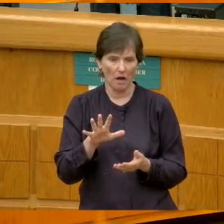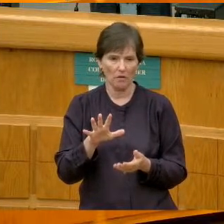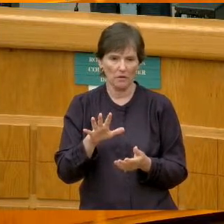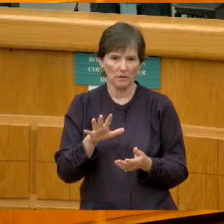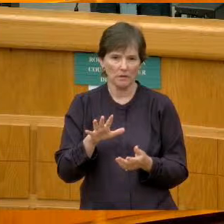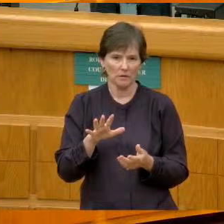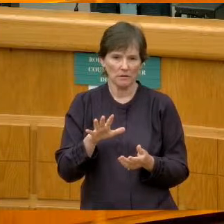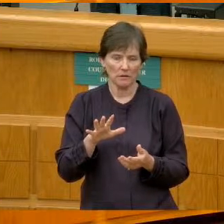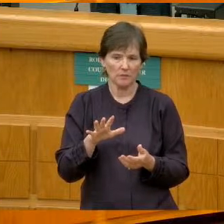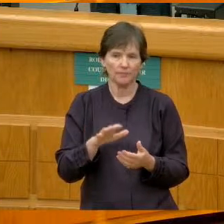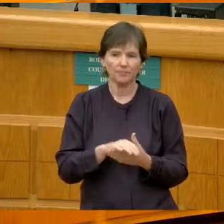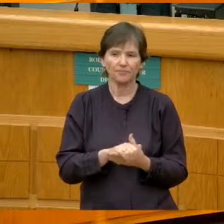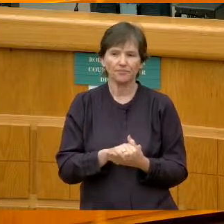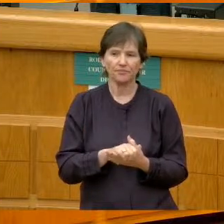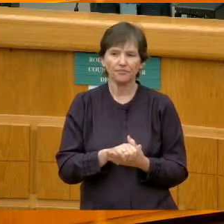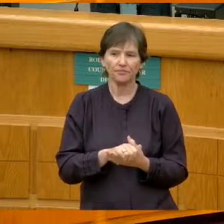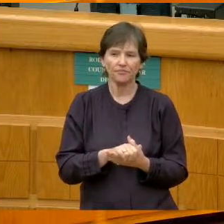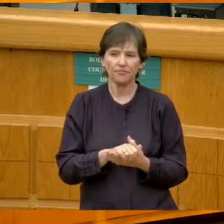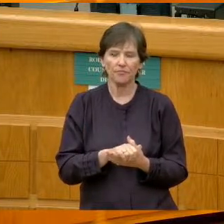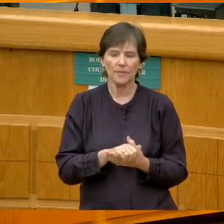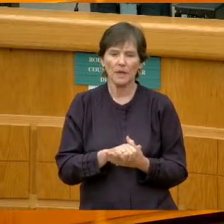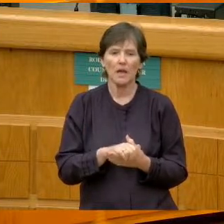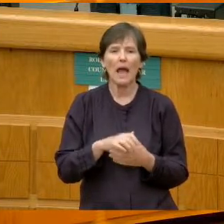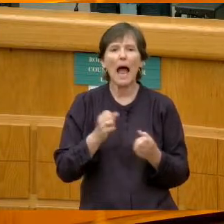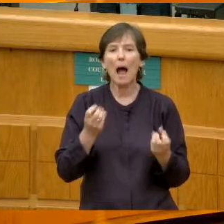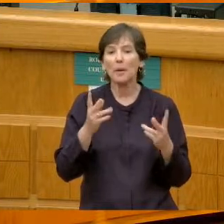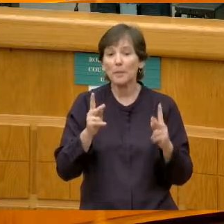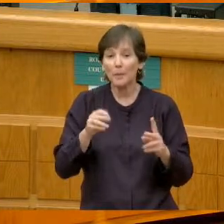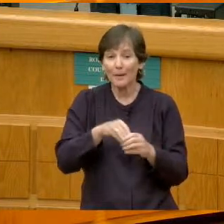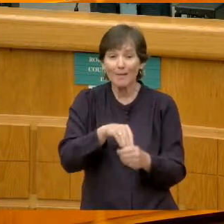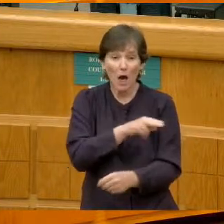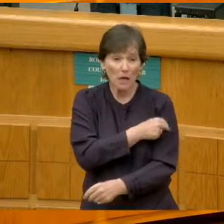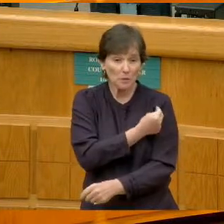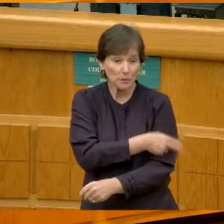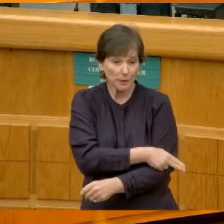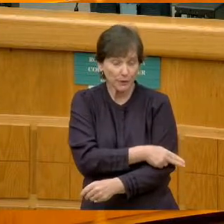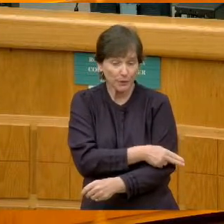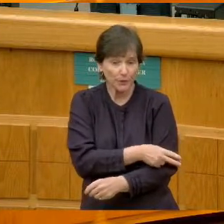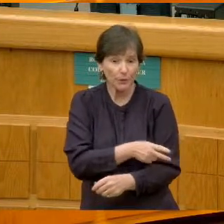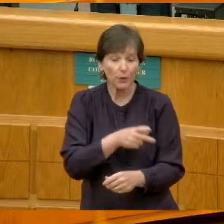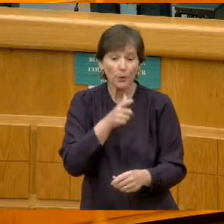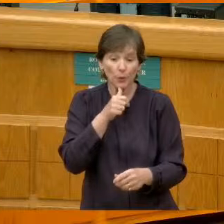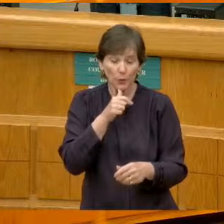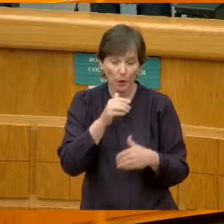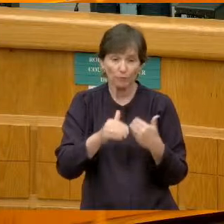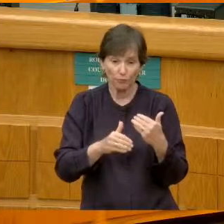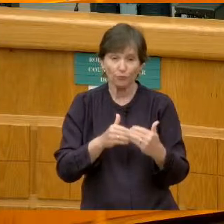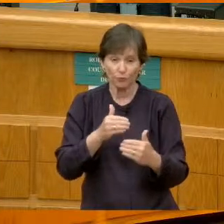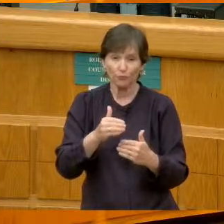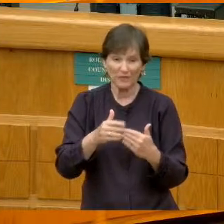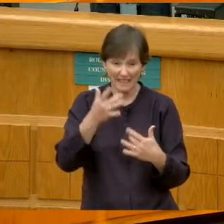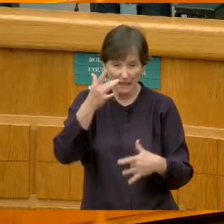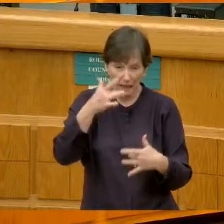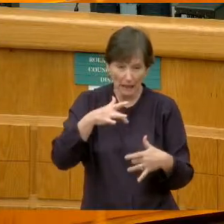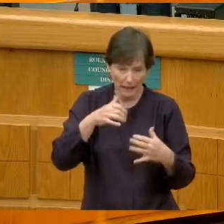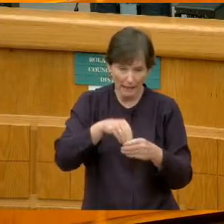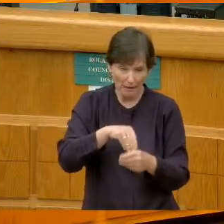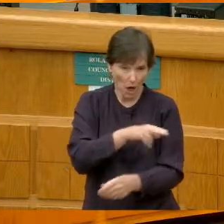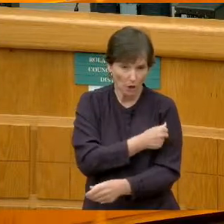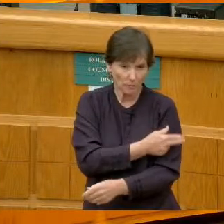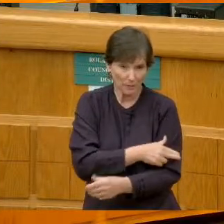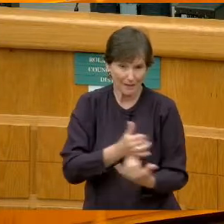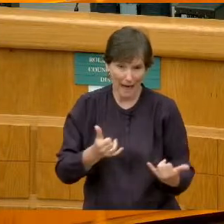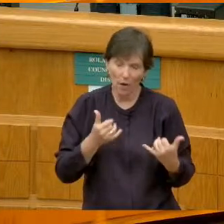And then when we look at number of persons in the hospital, hospitalized patients who are recovering from COVID-19, we have somewhat